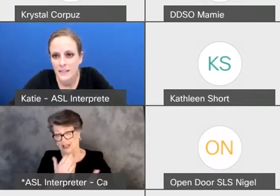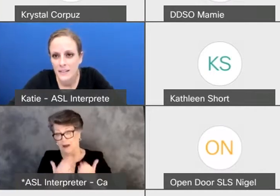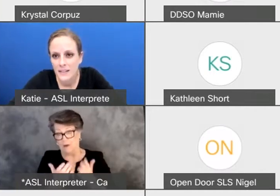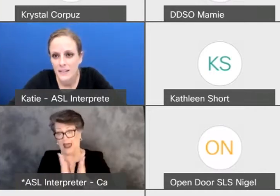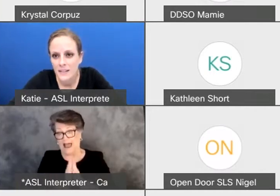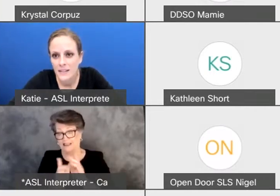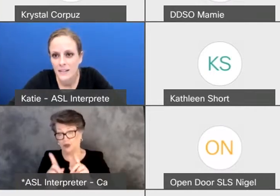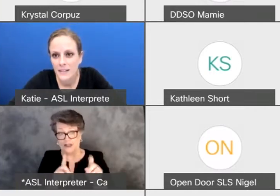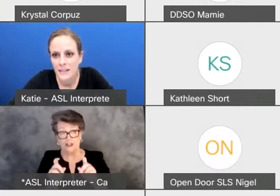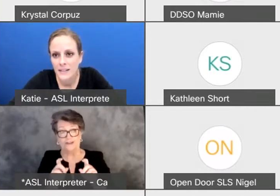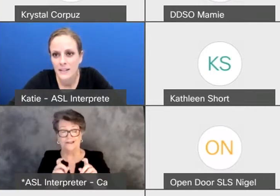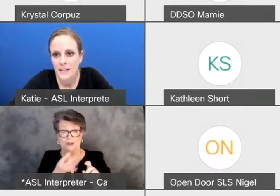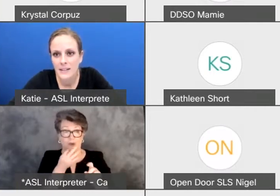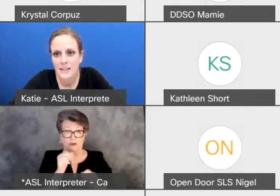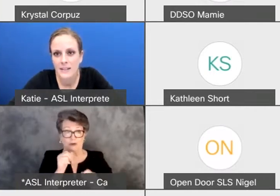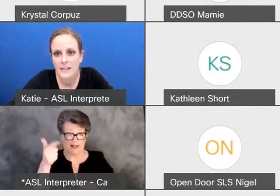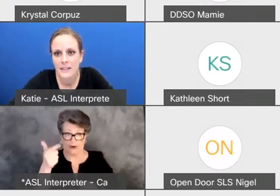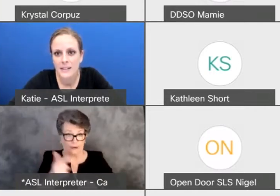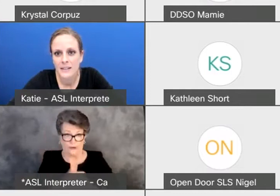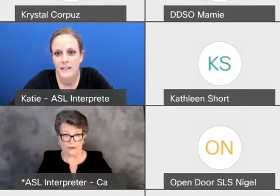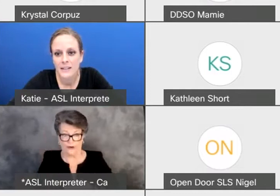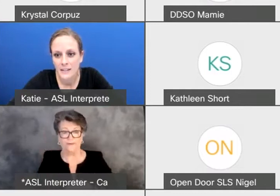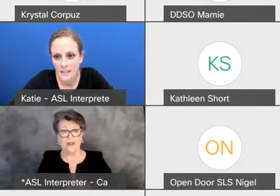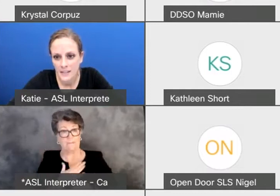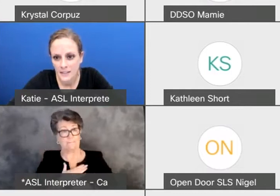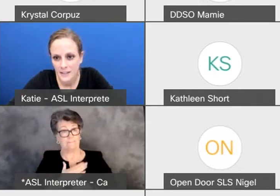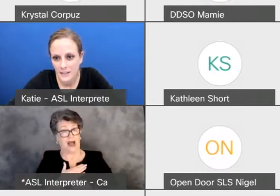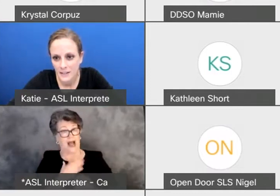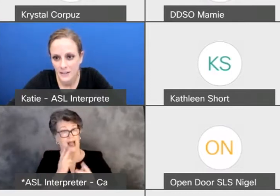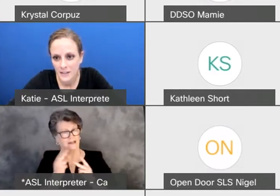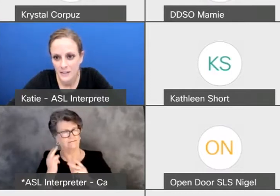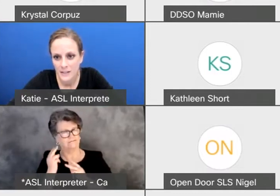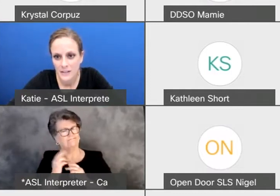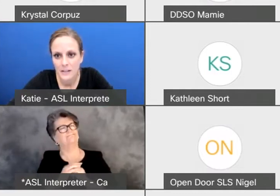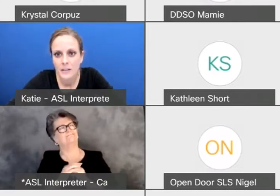questions kind of sooner rather than later. And my recollection is that